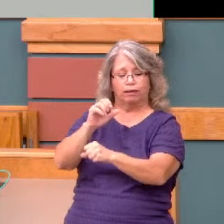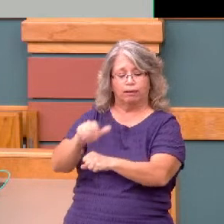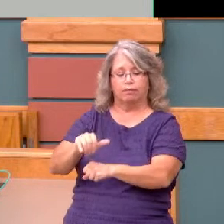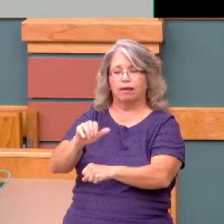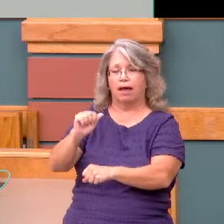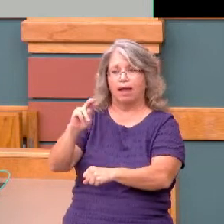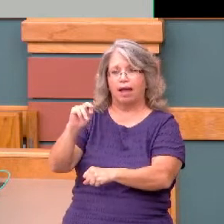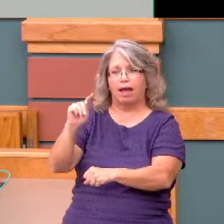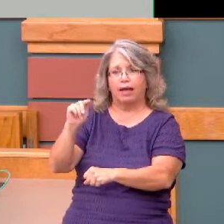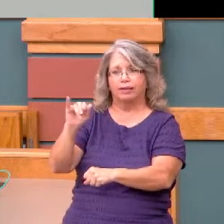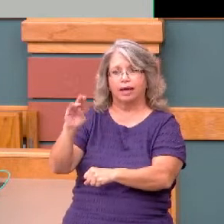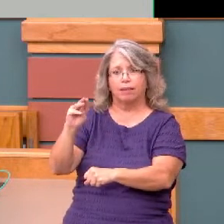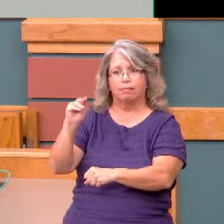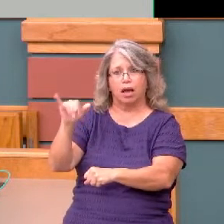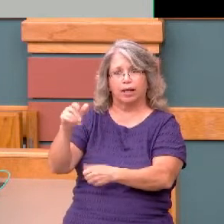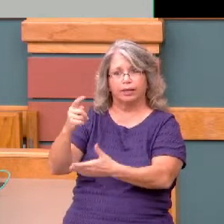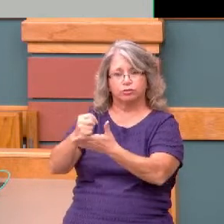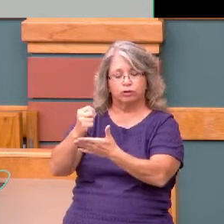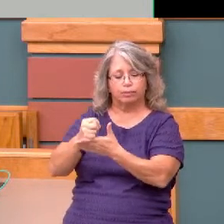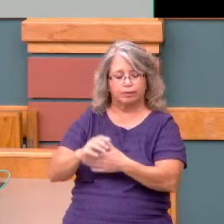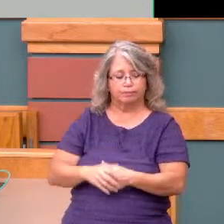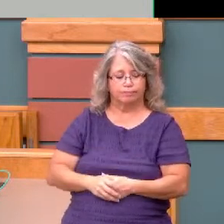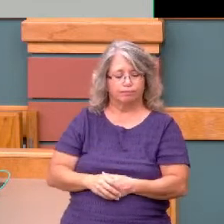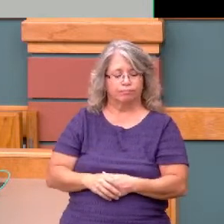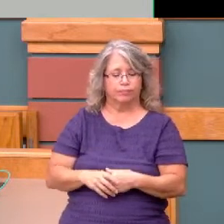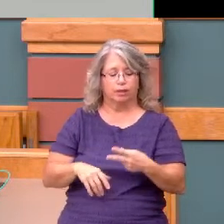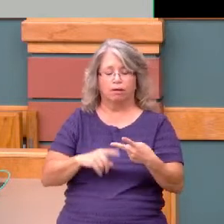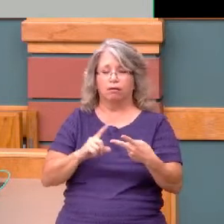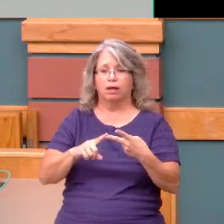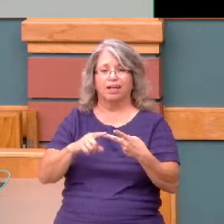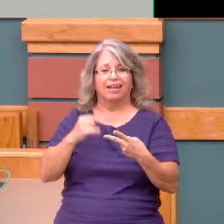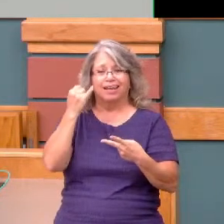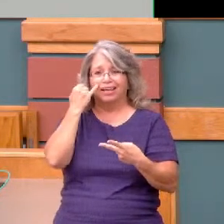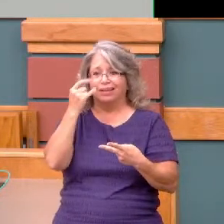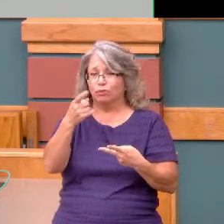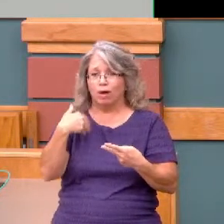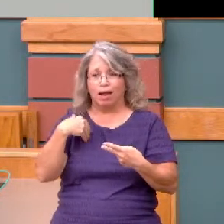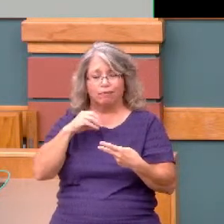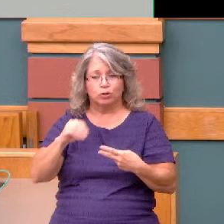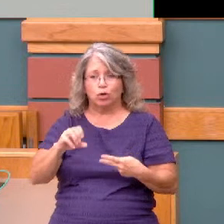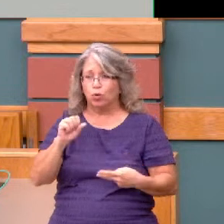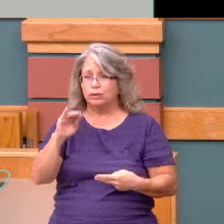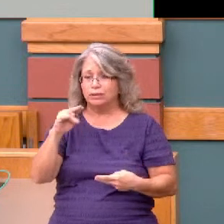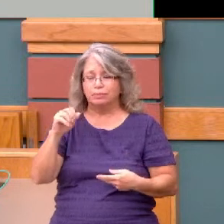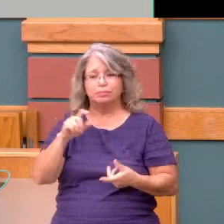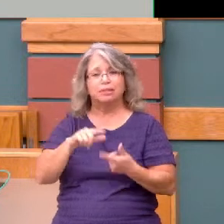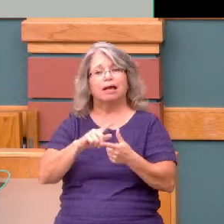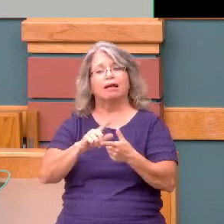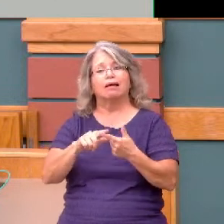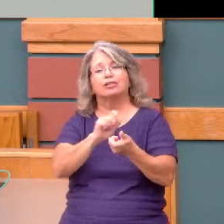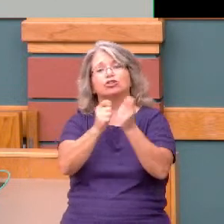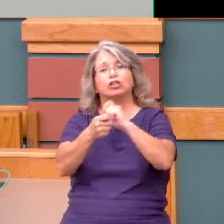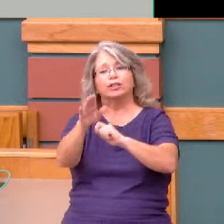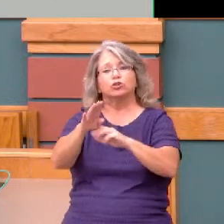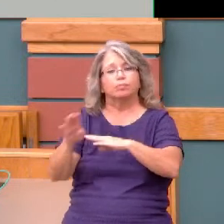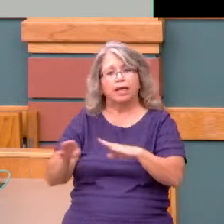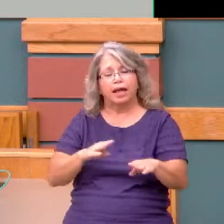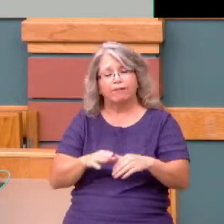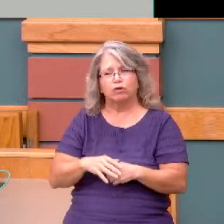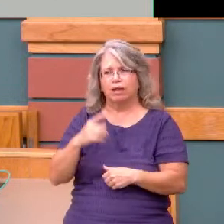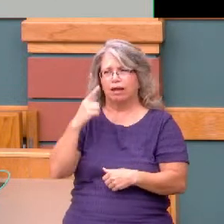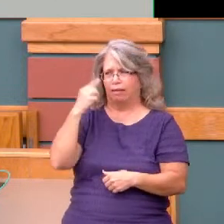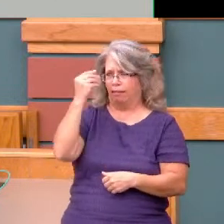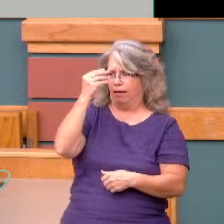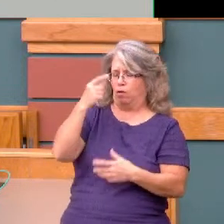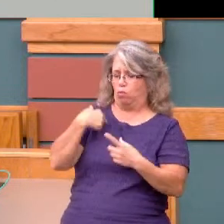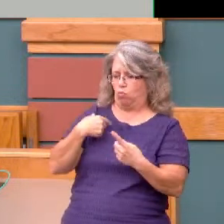The other things we can do if, say, we're not symptomatic is change your behavior. Think about what you were doing last week and try to do a little bit more